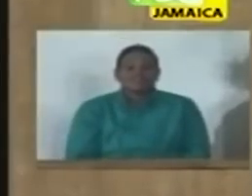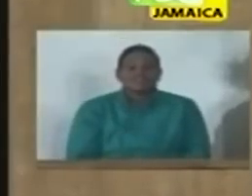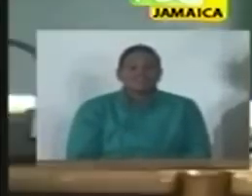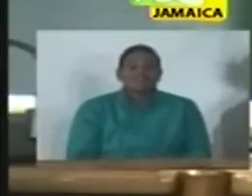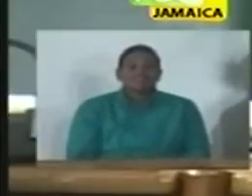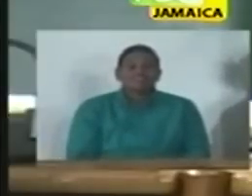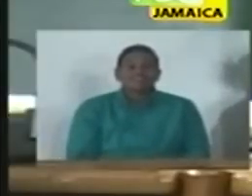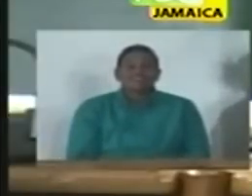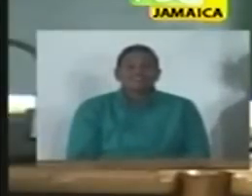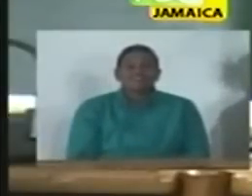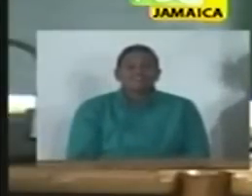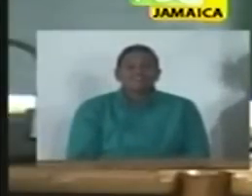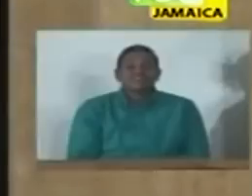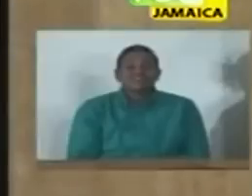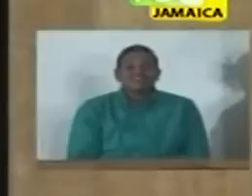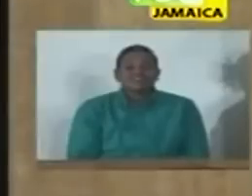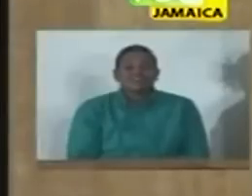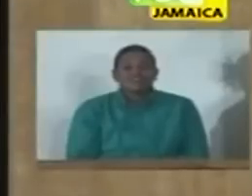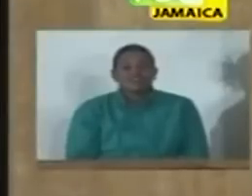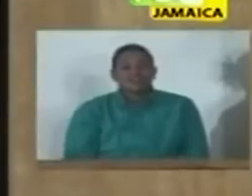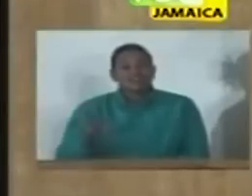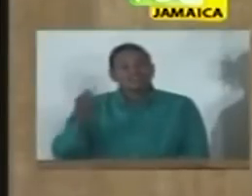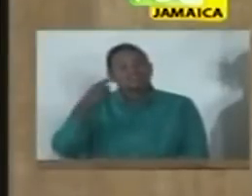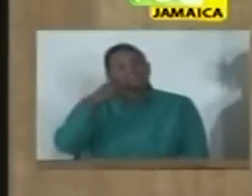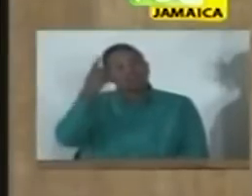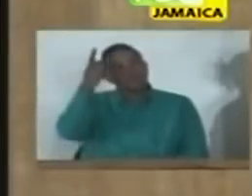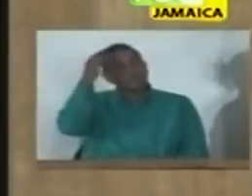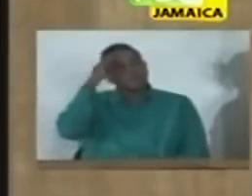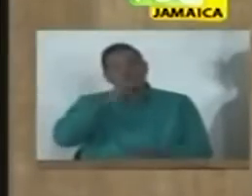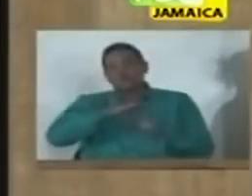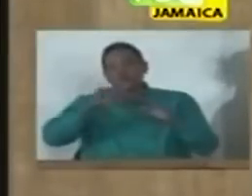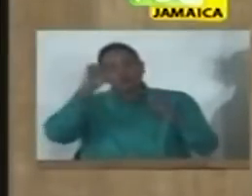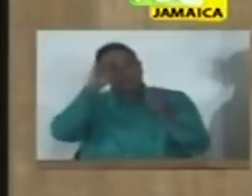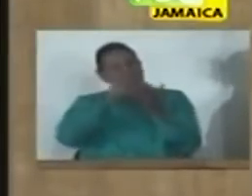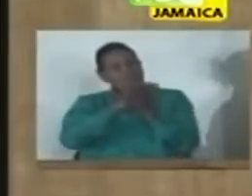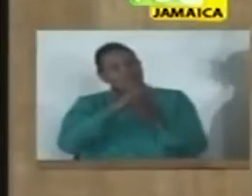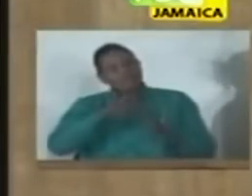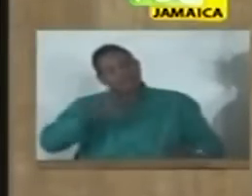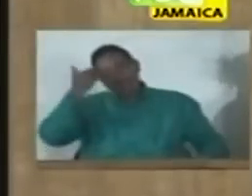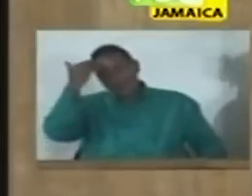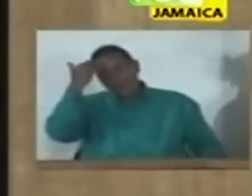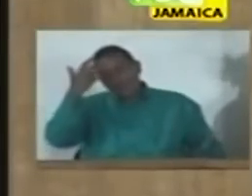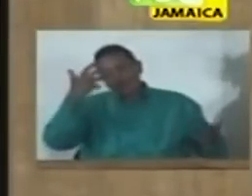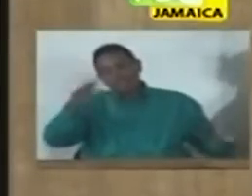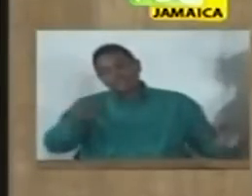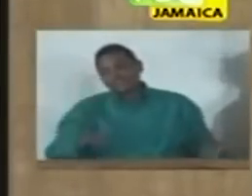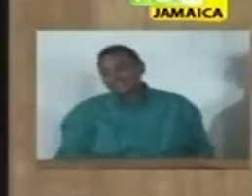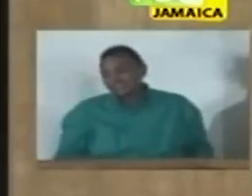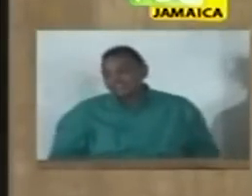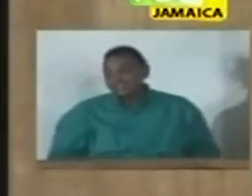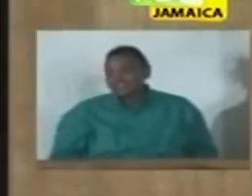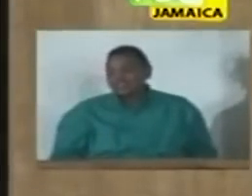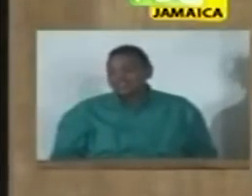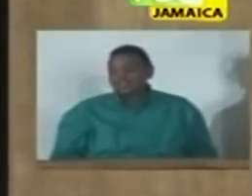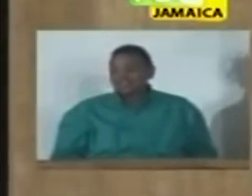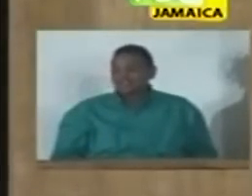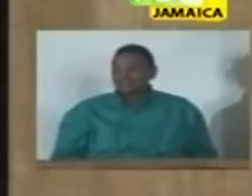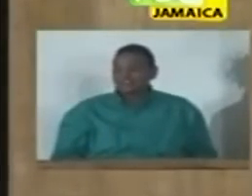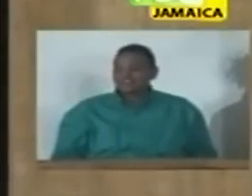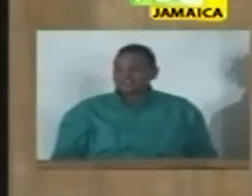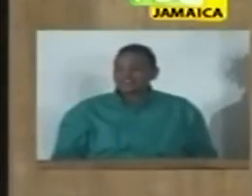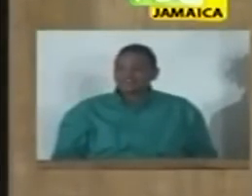I just say the Prime Minister don't believe in it. So I know that. I know that. And I know that Attorney